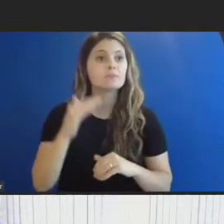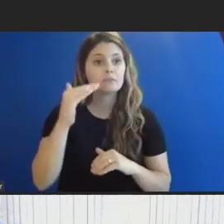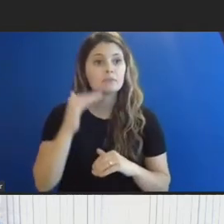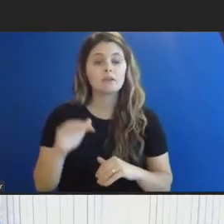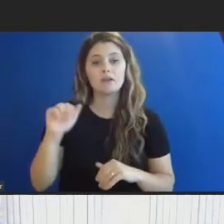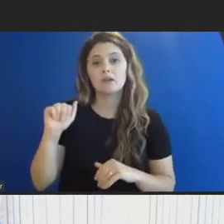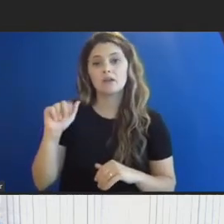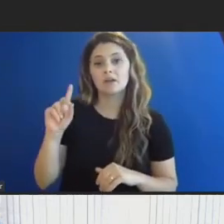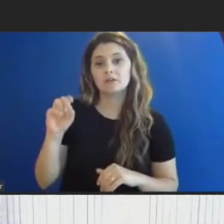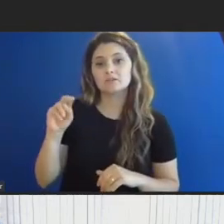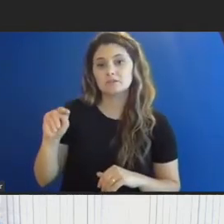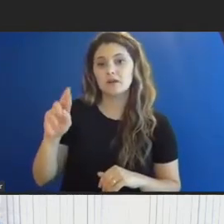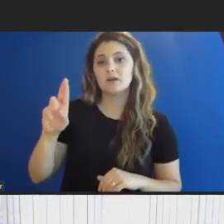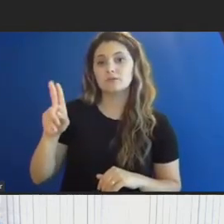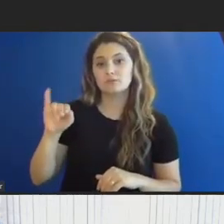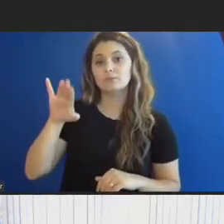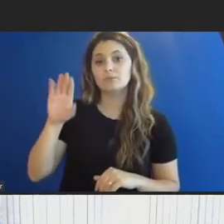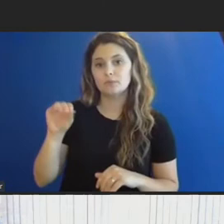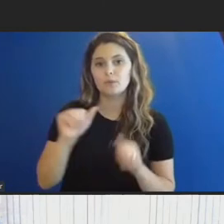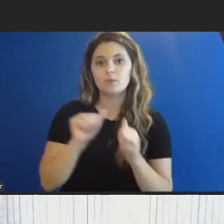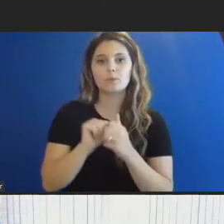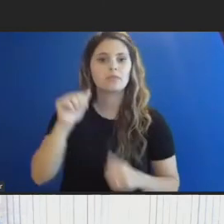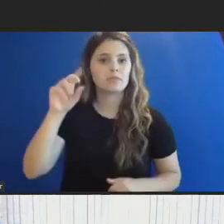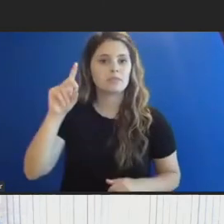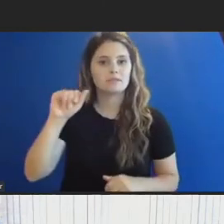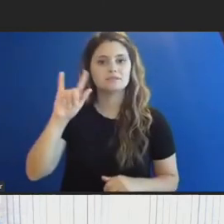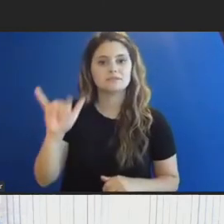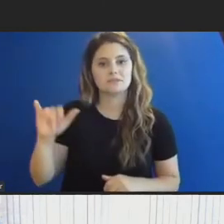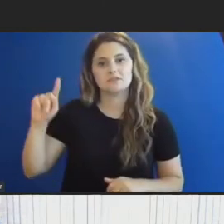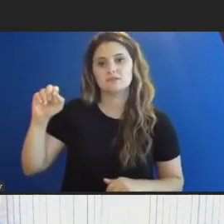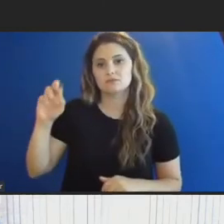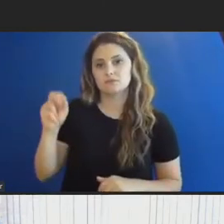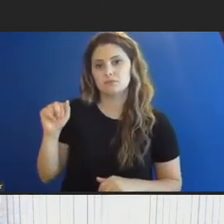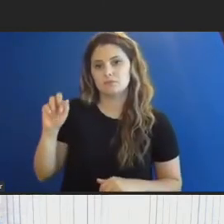Rubio with the Daily Toreador.